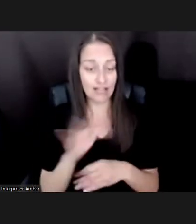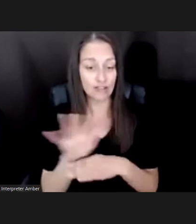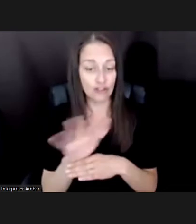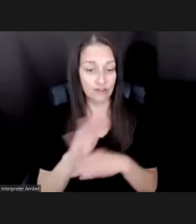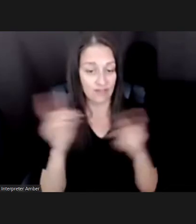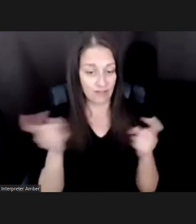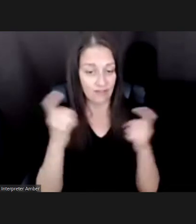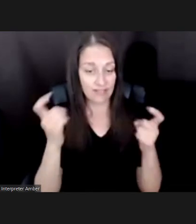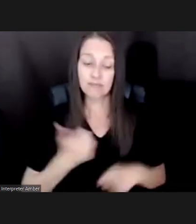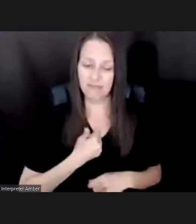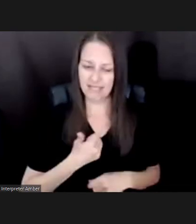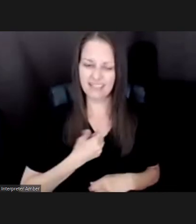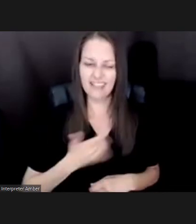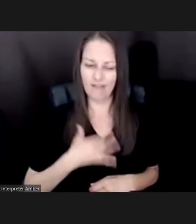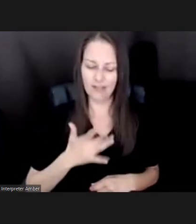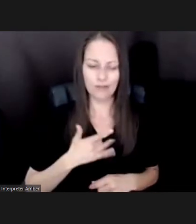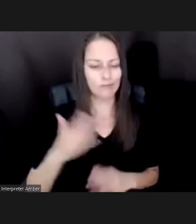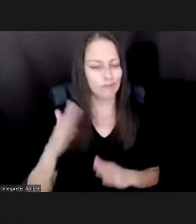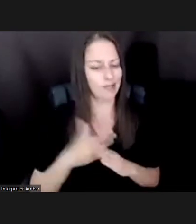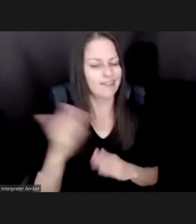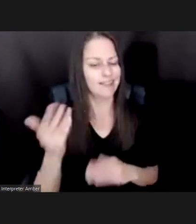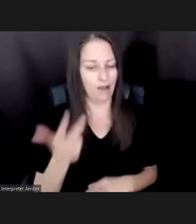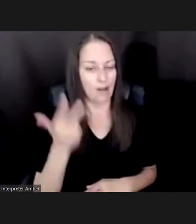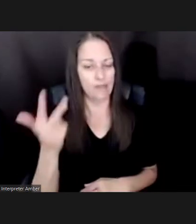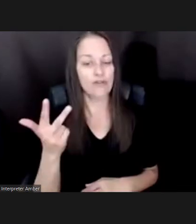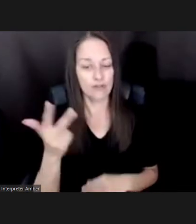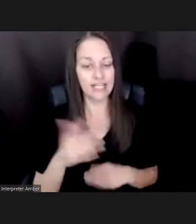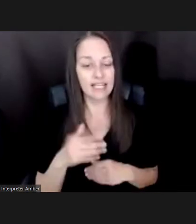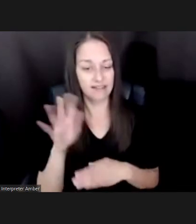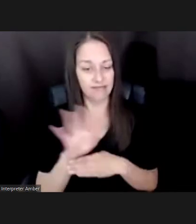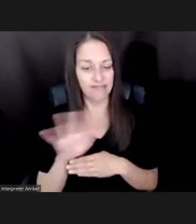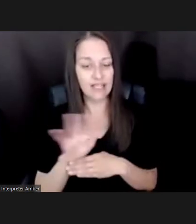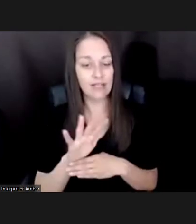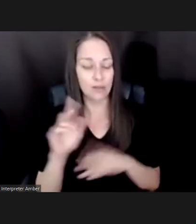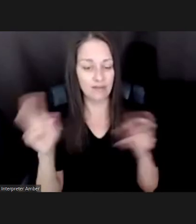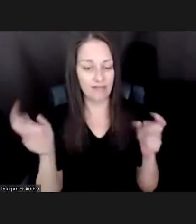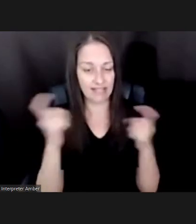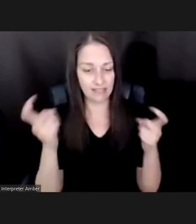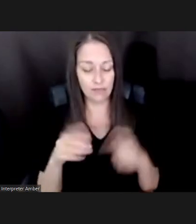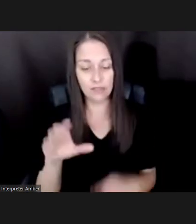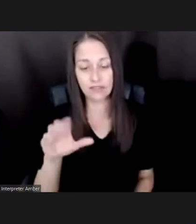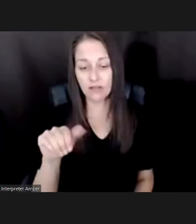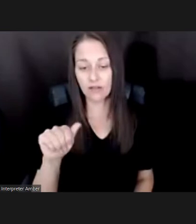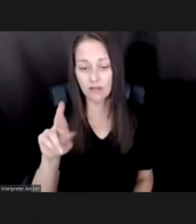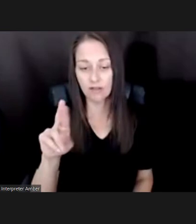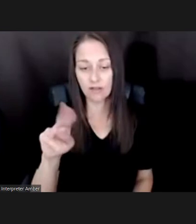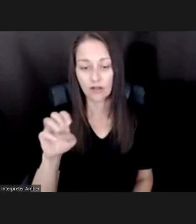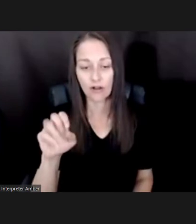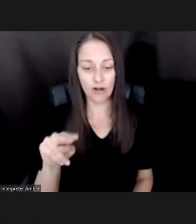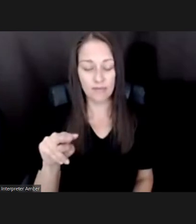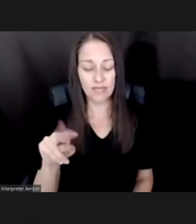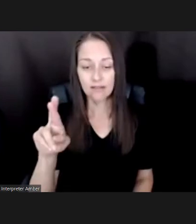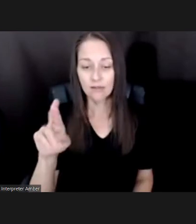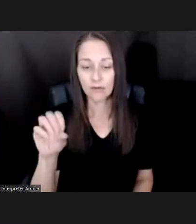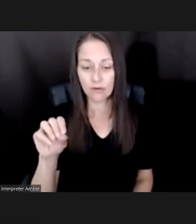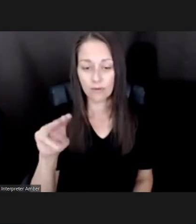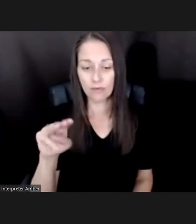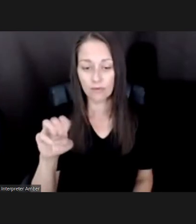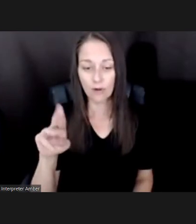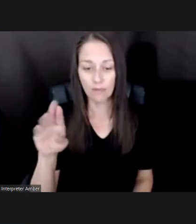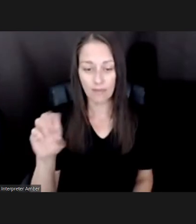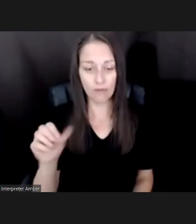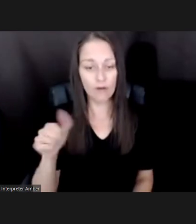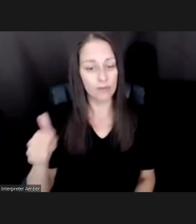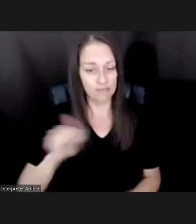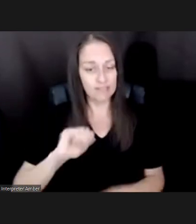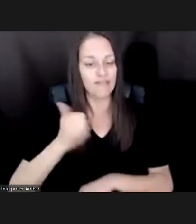international festivals in Latin America. Carmen Romero is the founder of the festival as